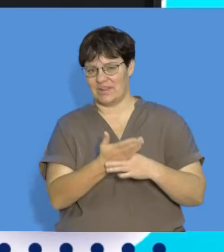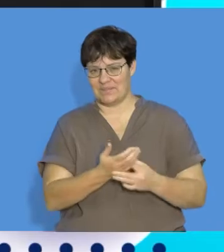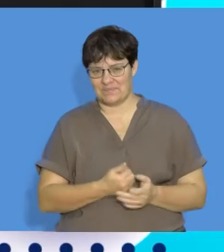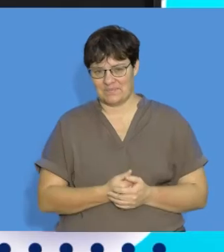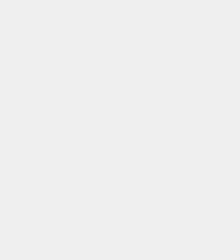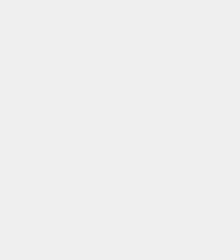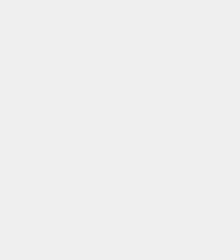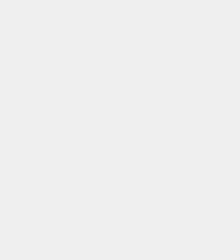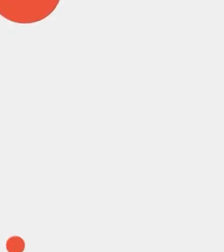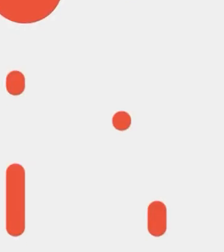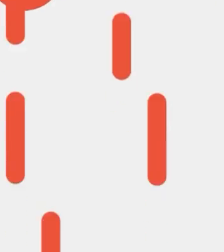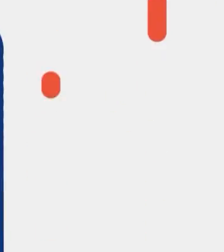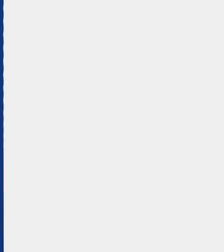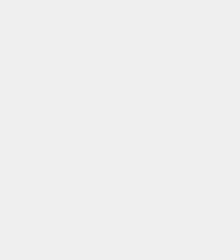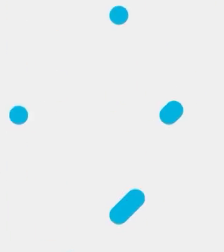break.